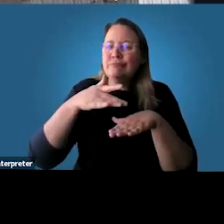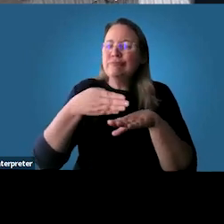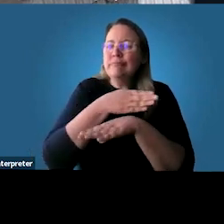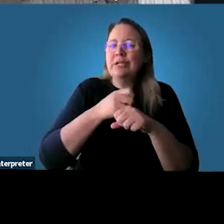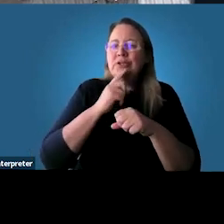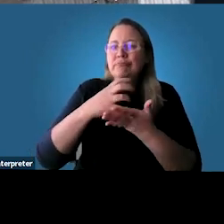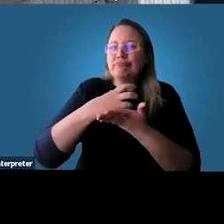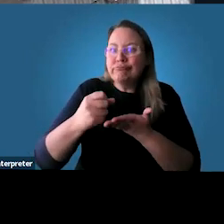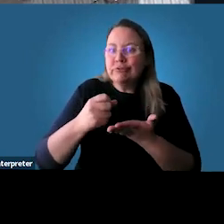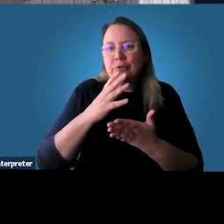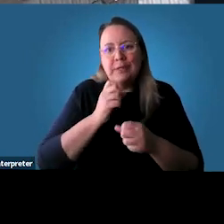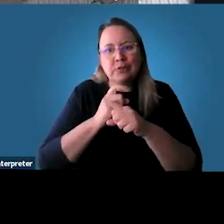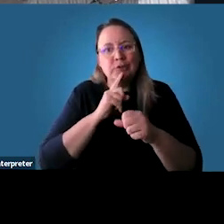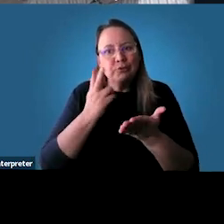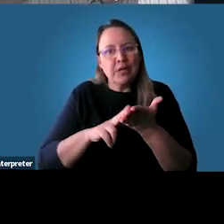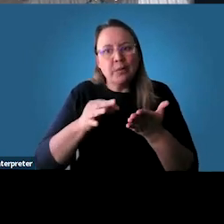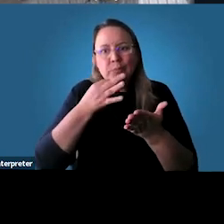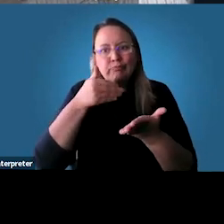gone.